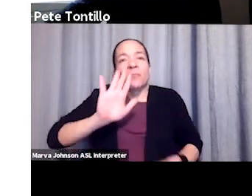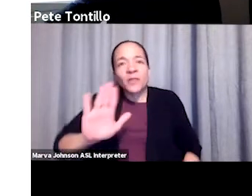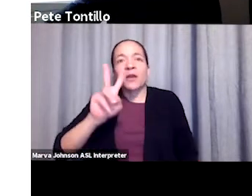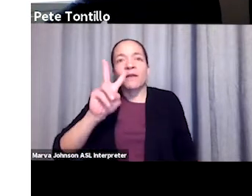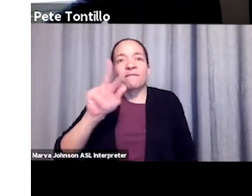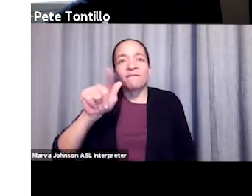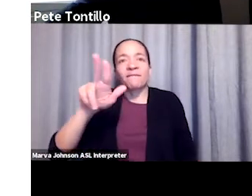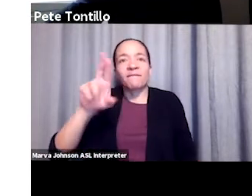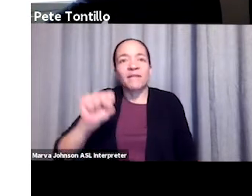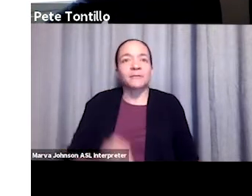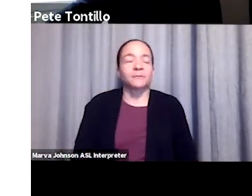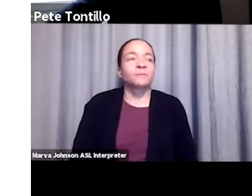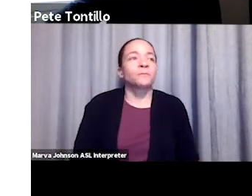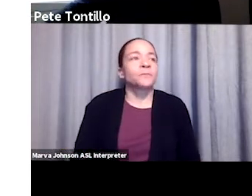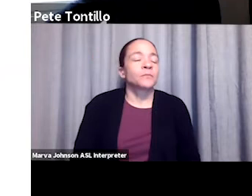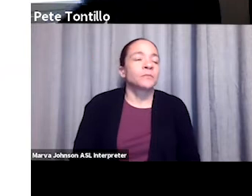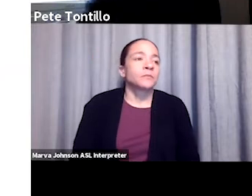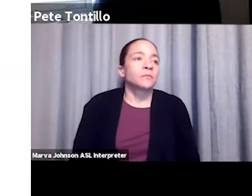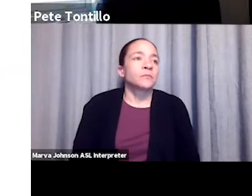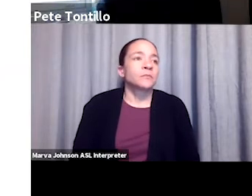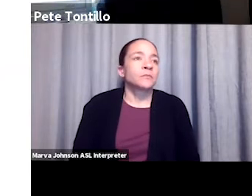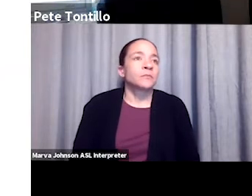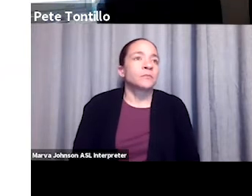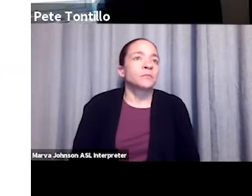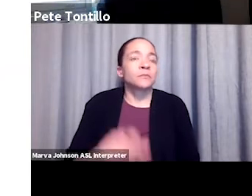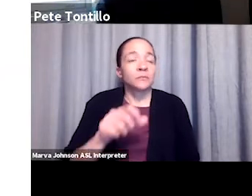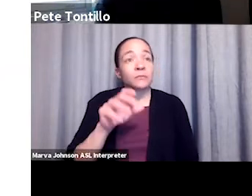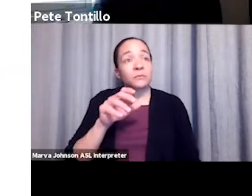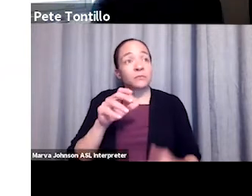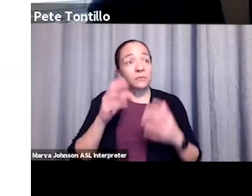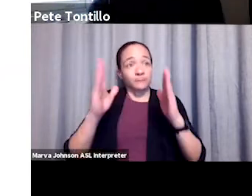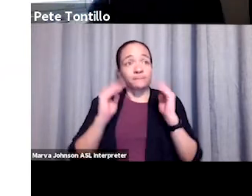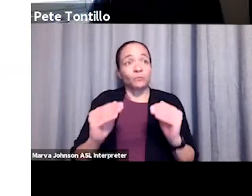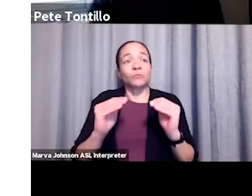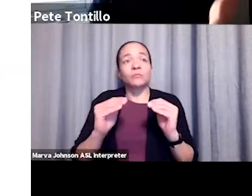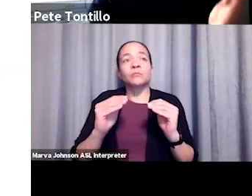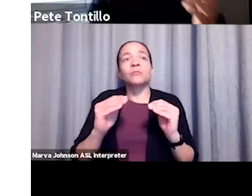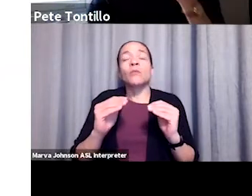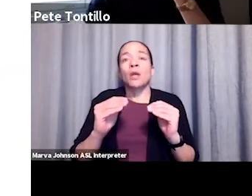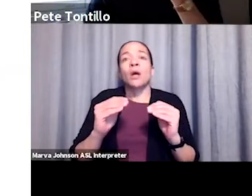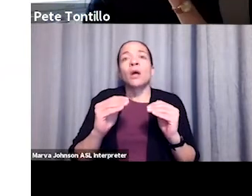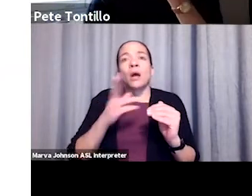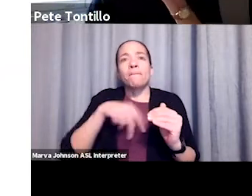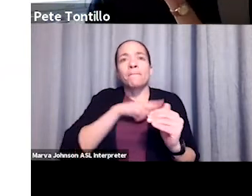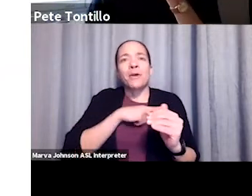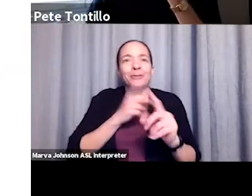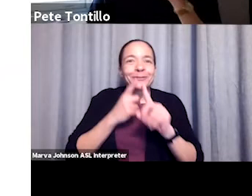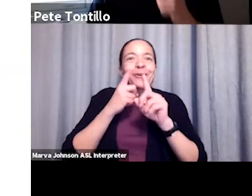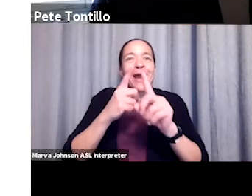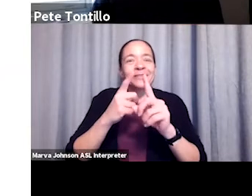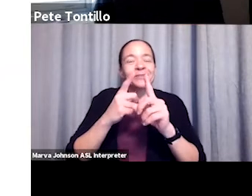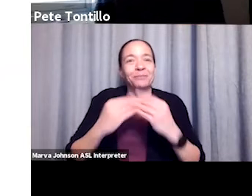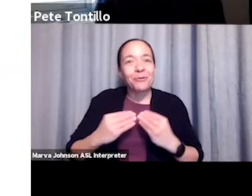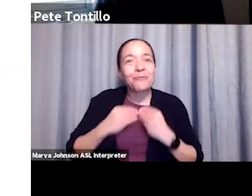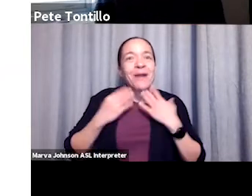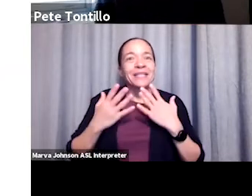Another version of this is exploring people's personal aspirations. So the question structure was the same, giving people a list of personal aspirations here down on